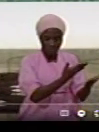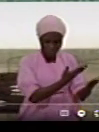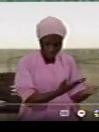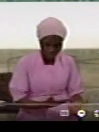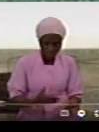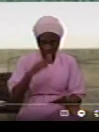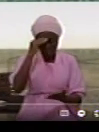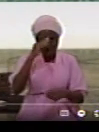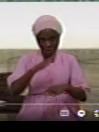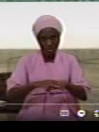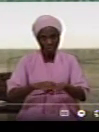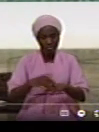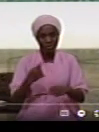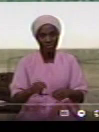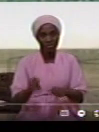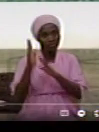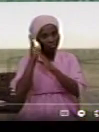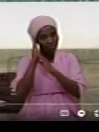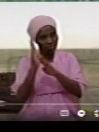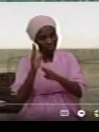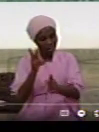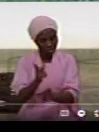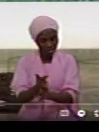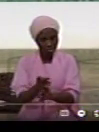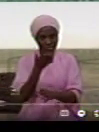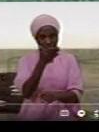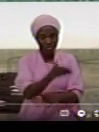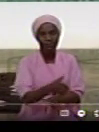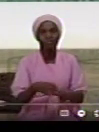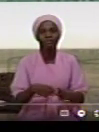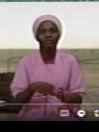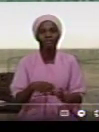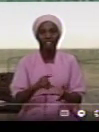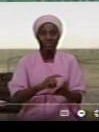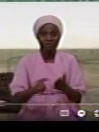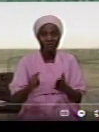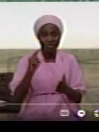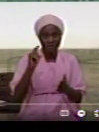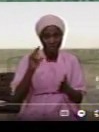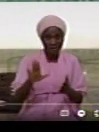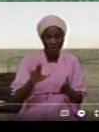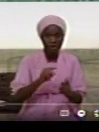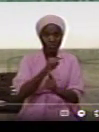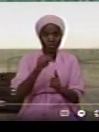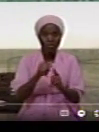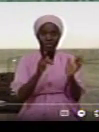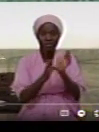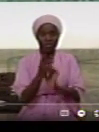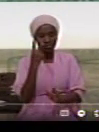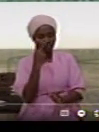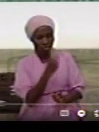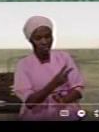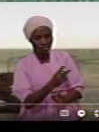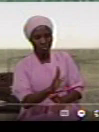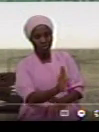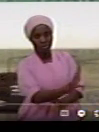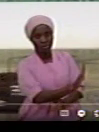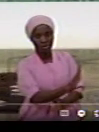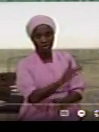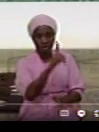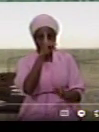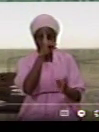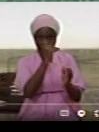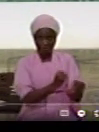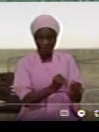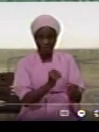at verse 5. When Jesus saw their faith by their action,